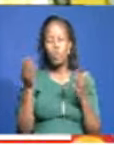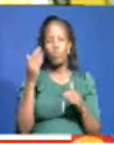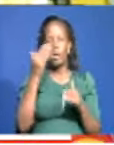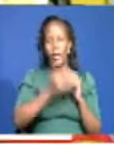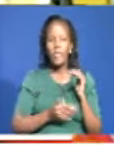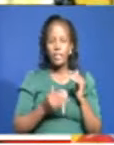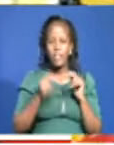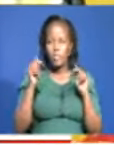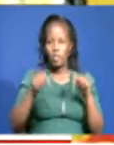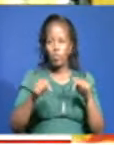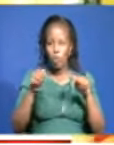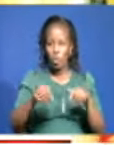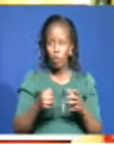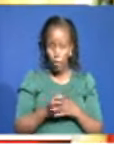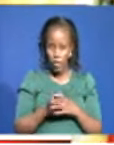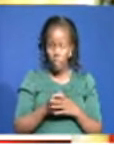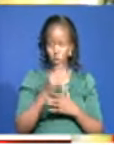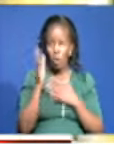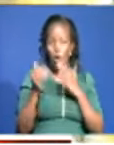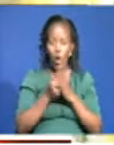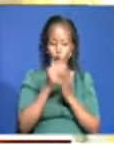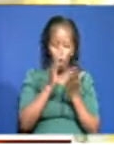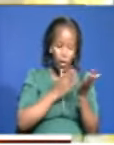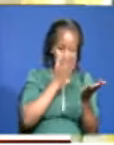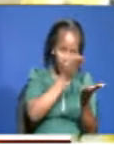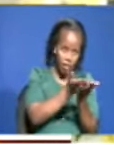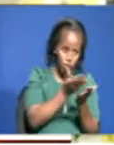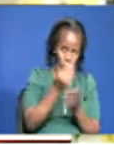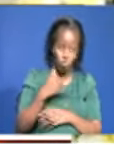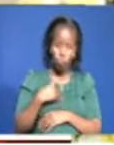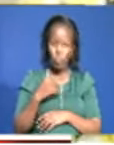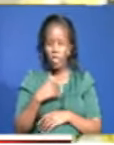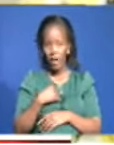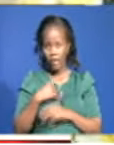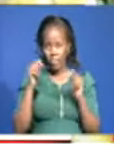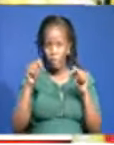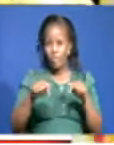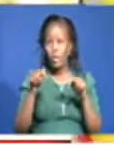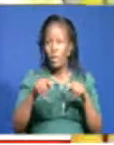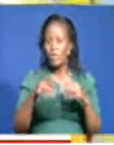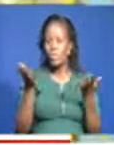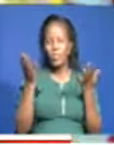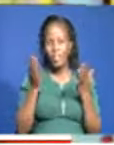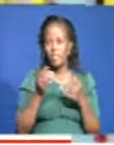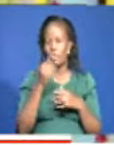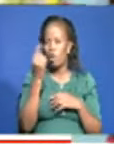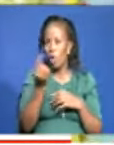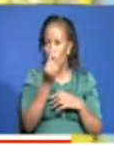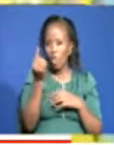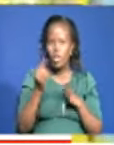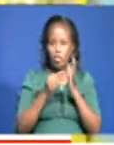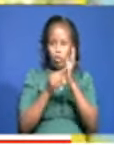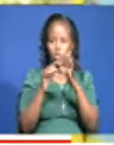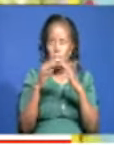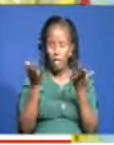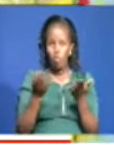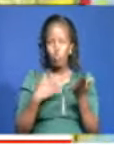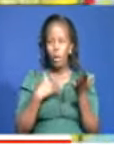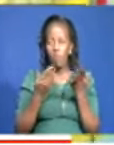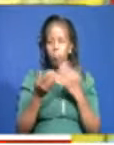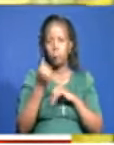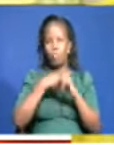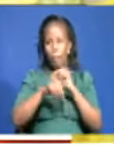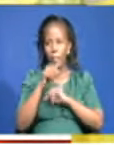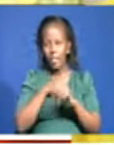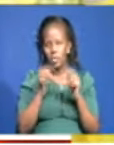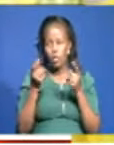This application before you this morning is merely a face-saving exercise to